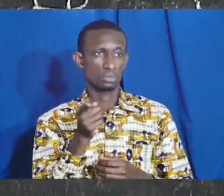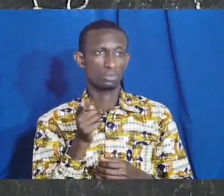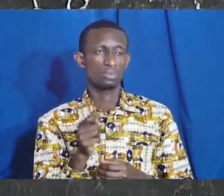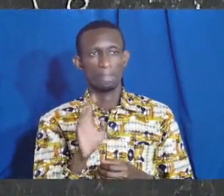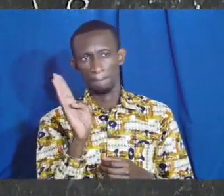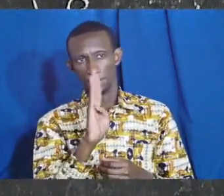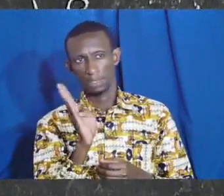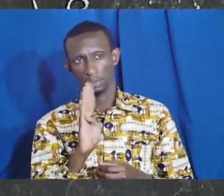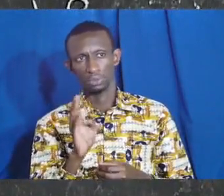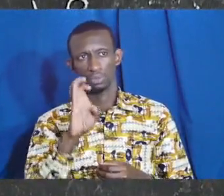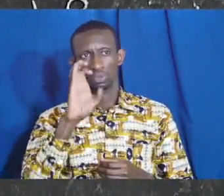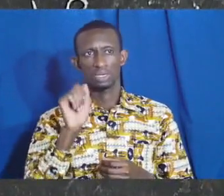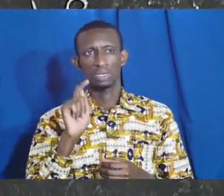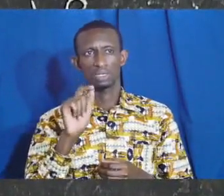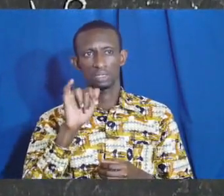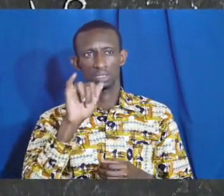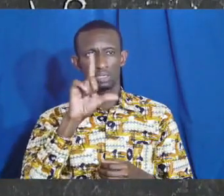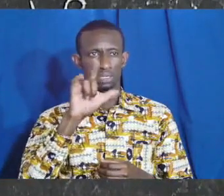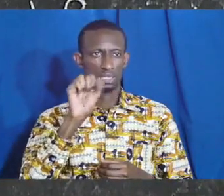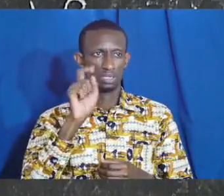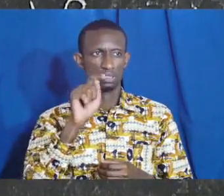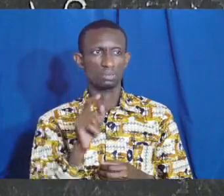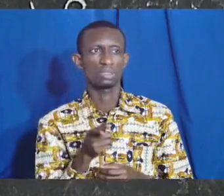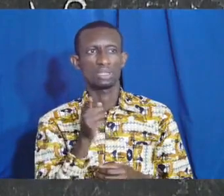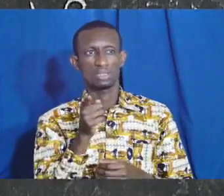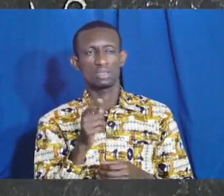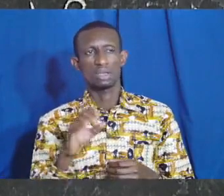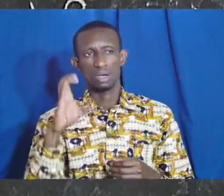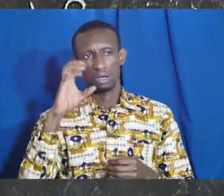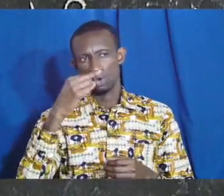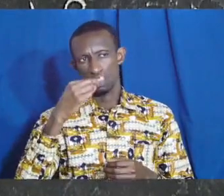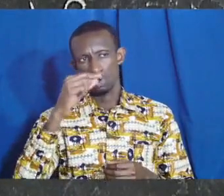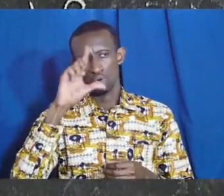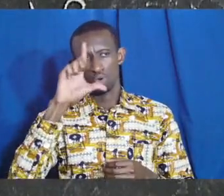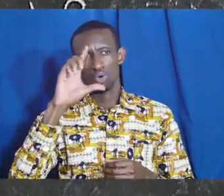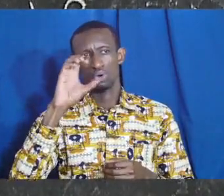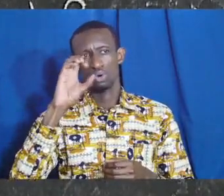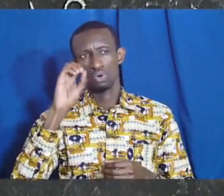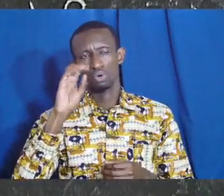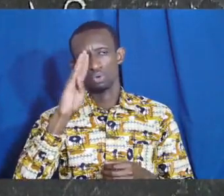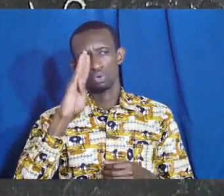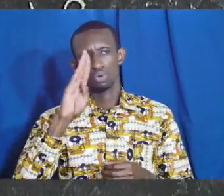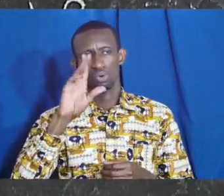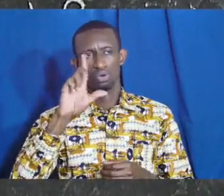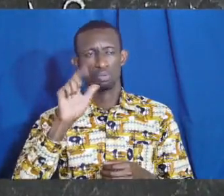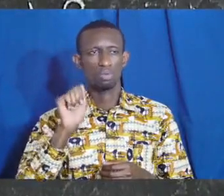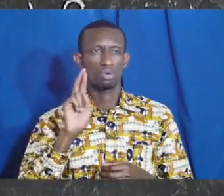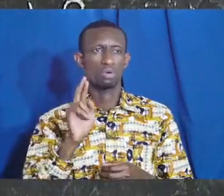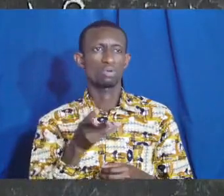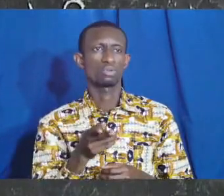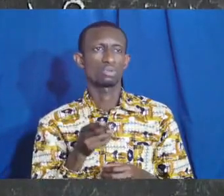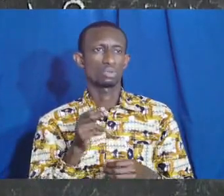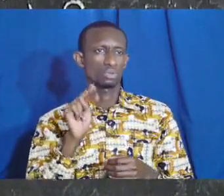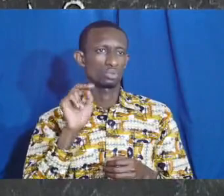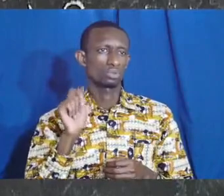globular protein in nature, or they are protein in nature, and they speed up or they slow down the rate of chemical reactions in the body